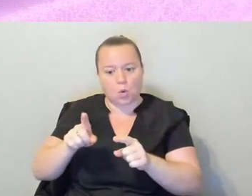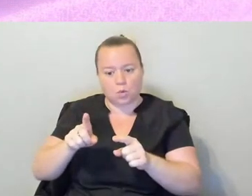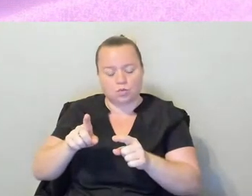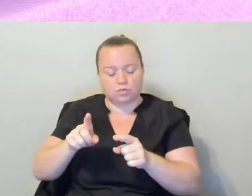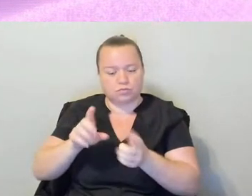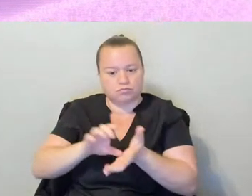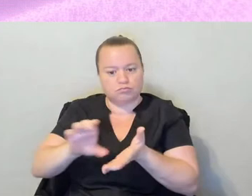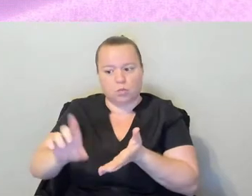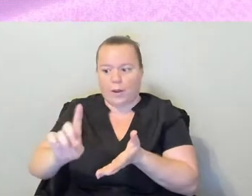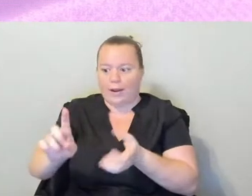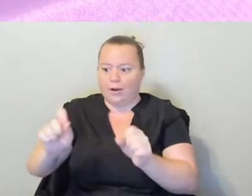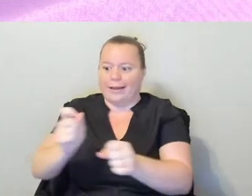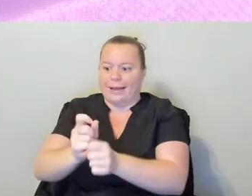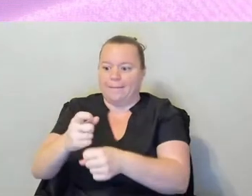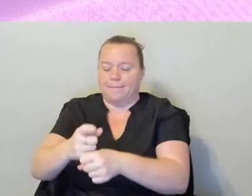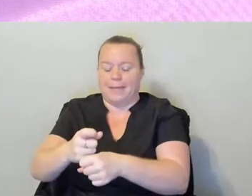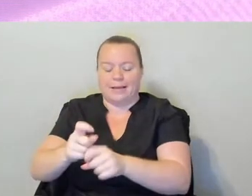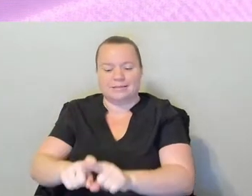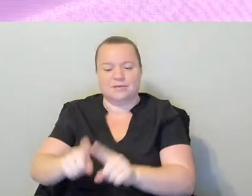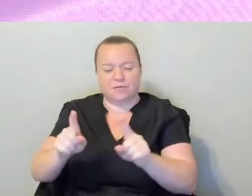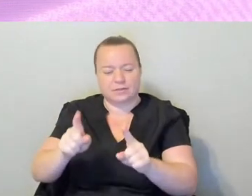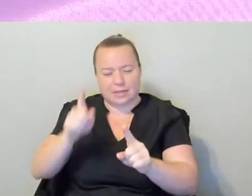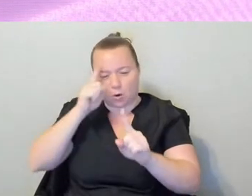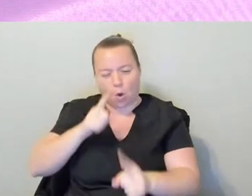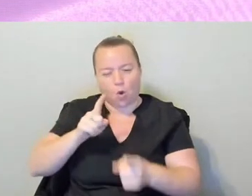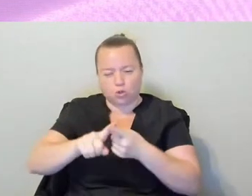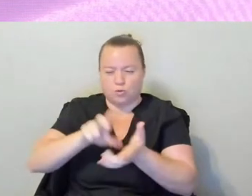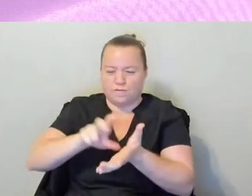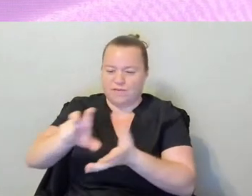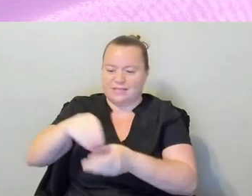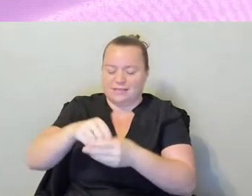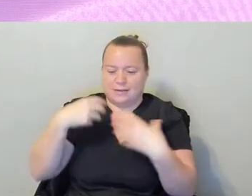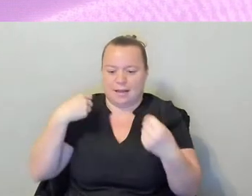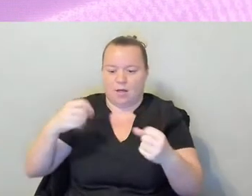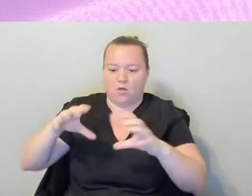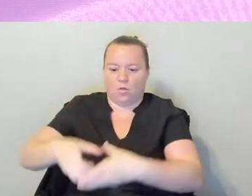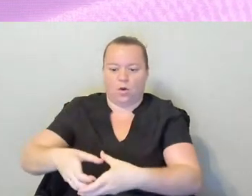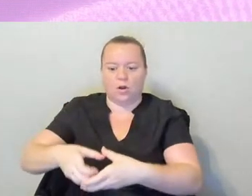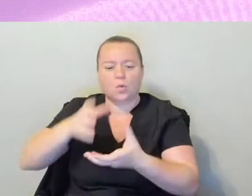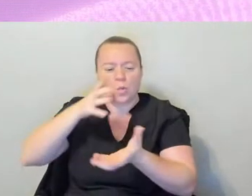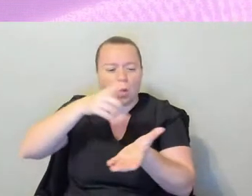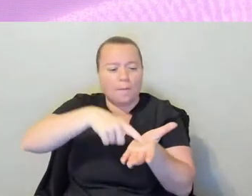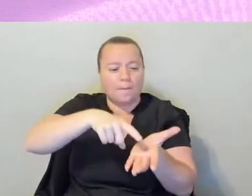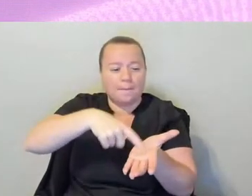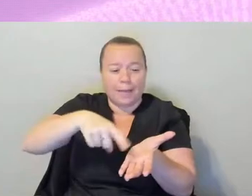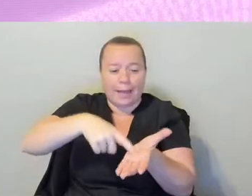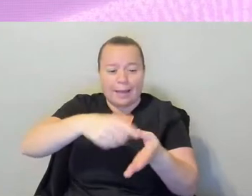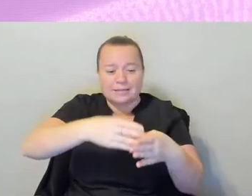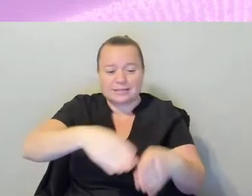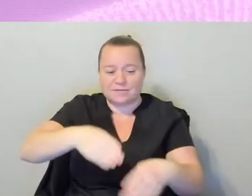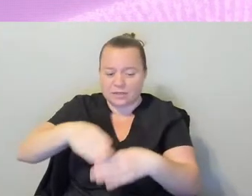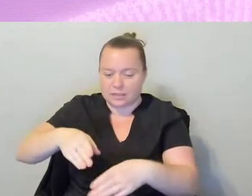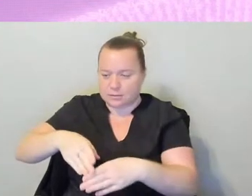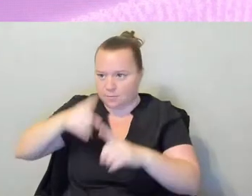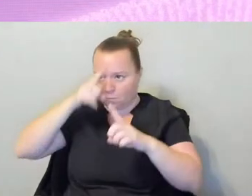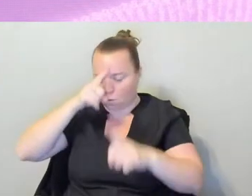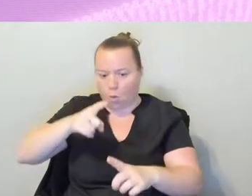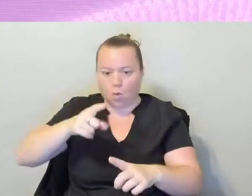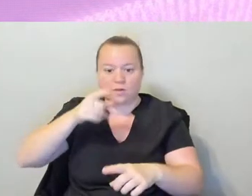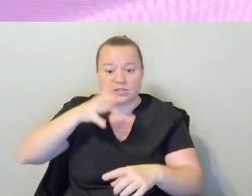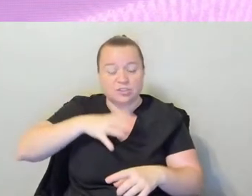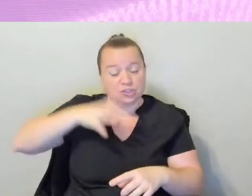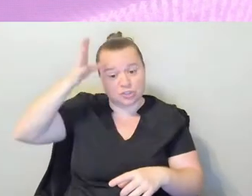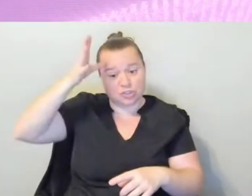to invest in the health workforce, and this will also pay dividends in bridging gender inequalities. Thank